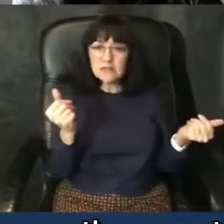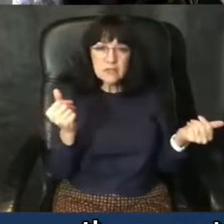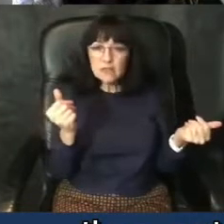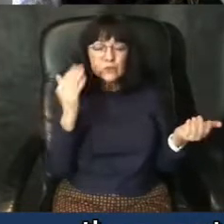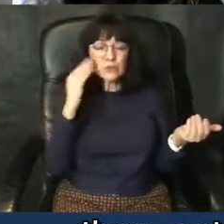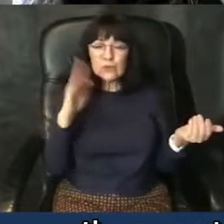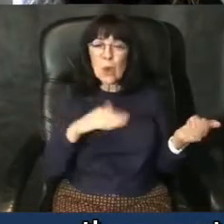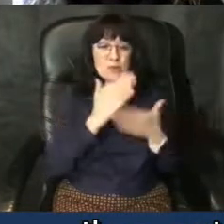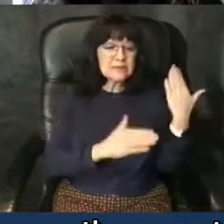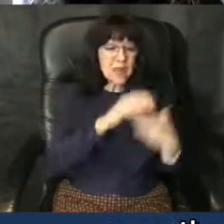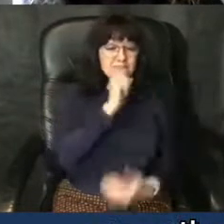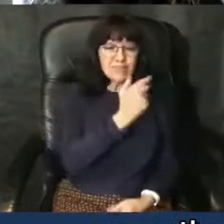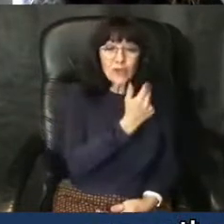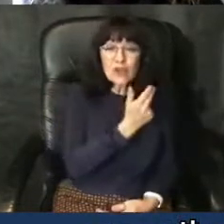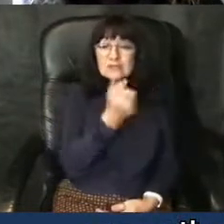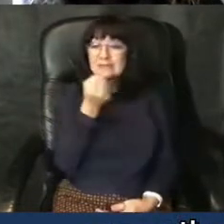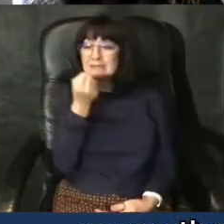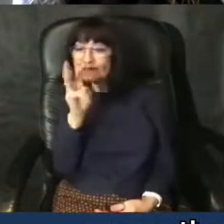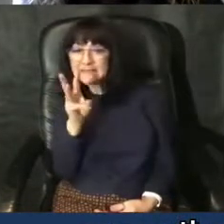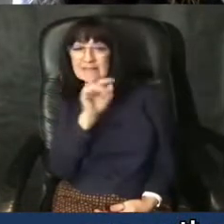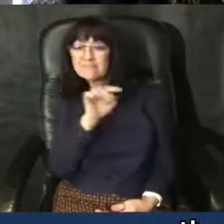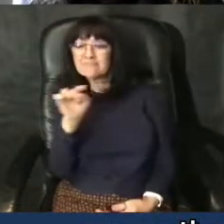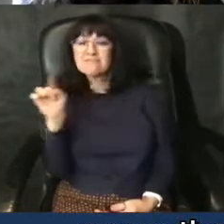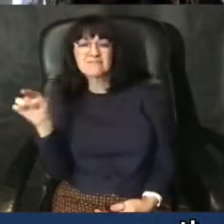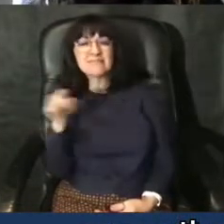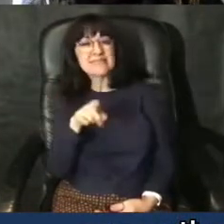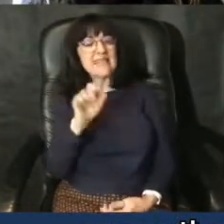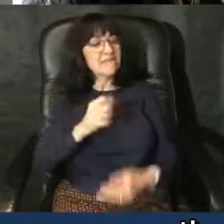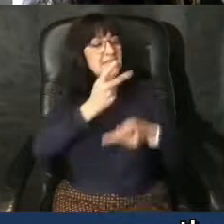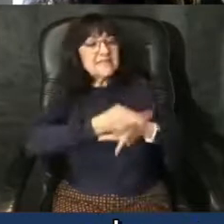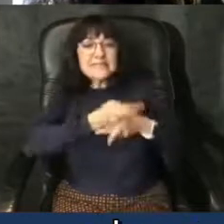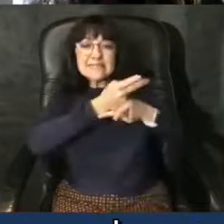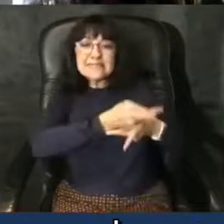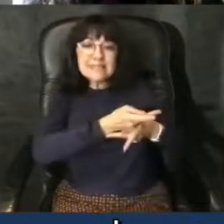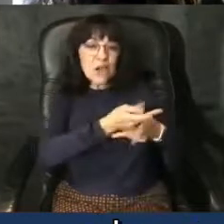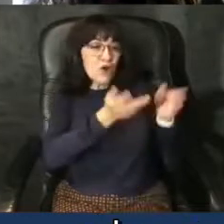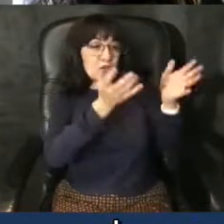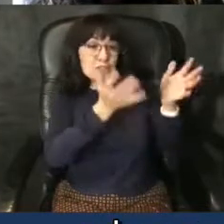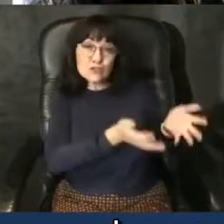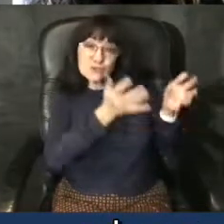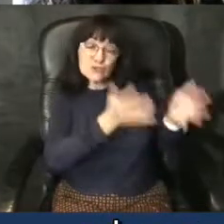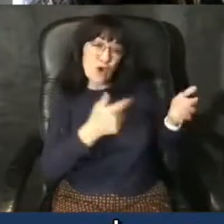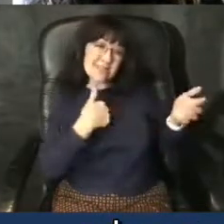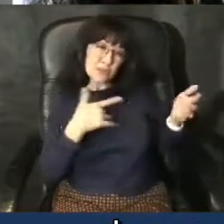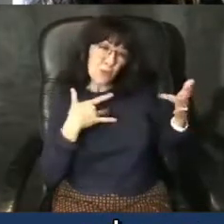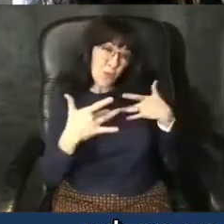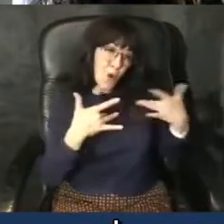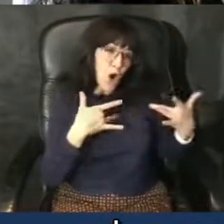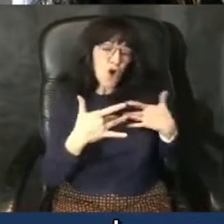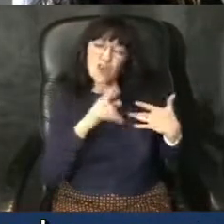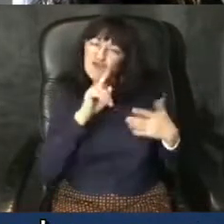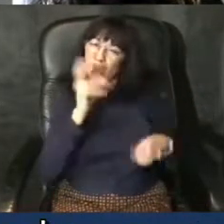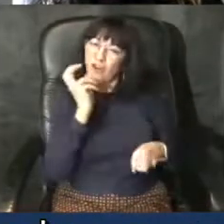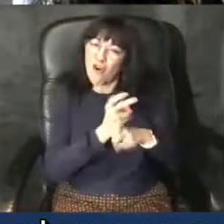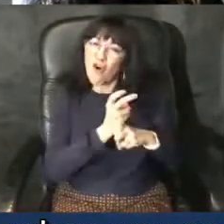13-year-olds. But at the same time, trying to actually have a productive conversation when you're worried about something is really hard.